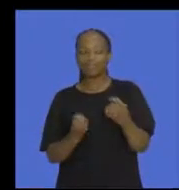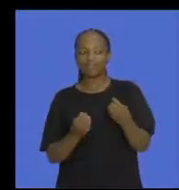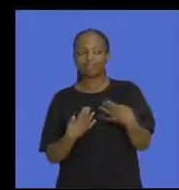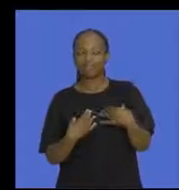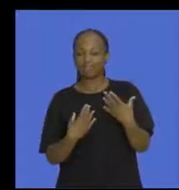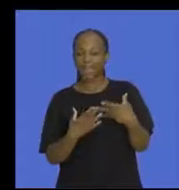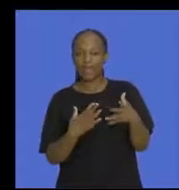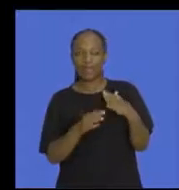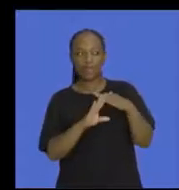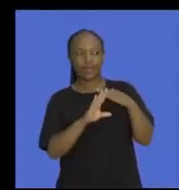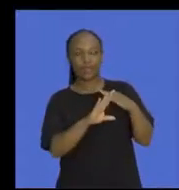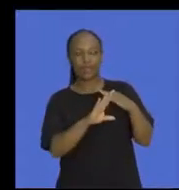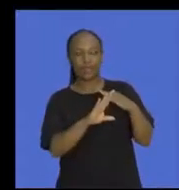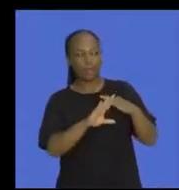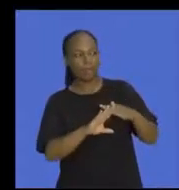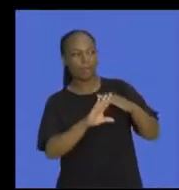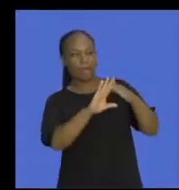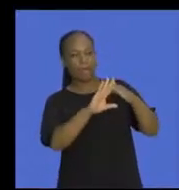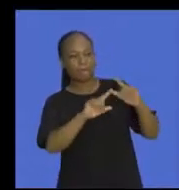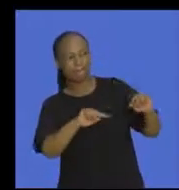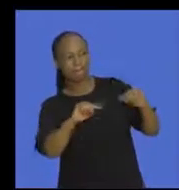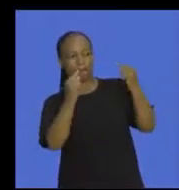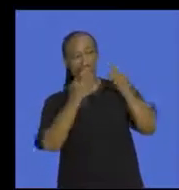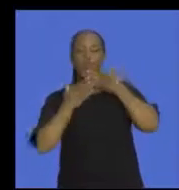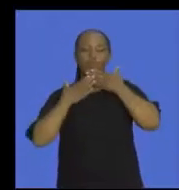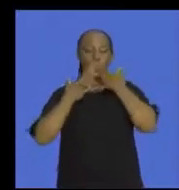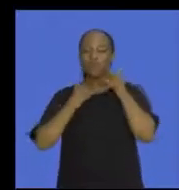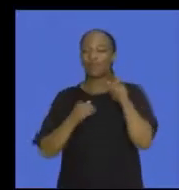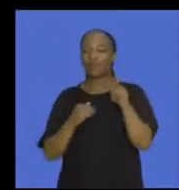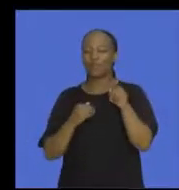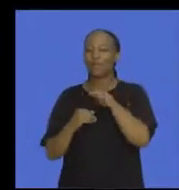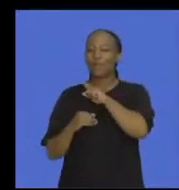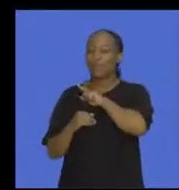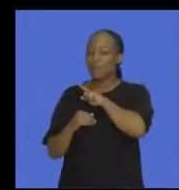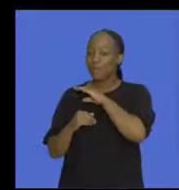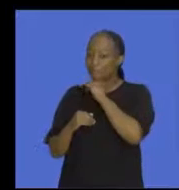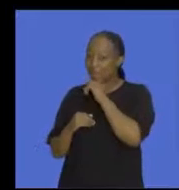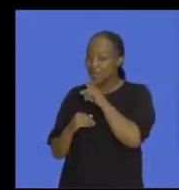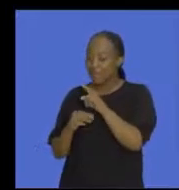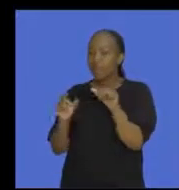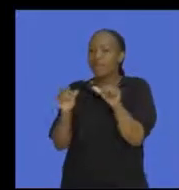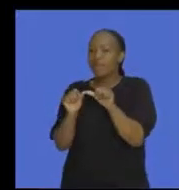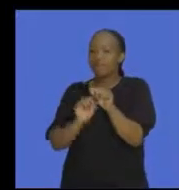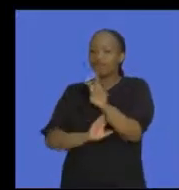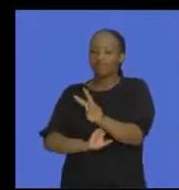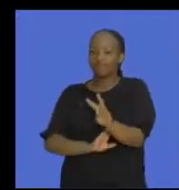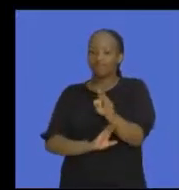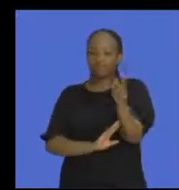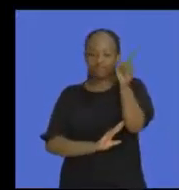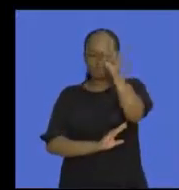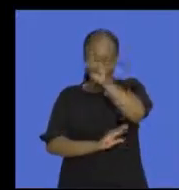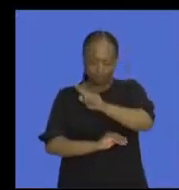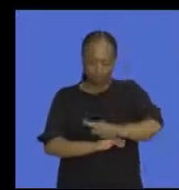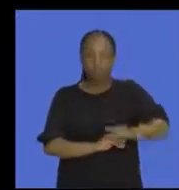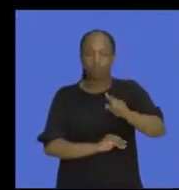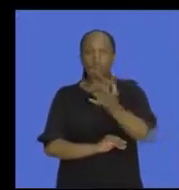any or offer any opposition to the flow of charge or to the current in the circuit. Then we would measure the voltage across